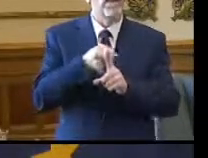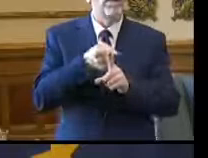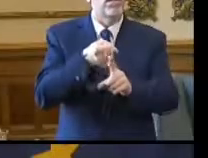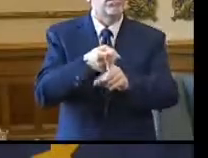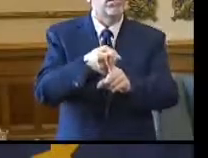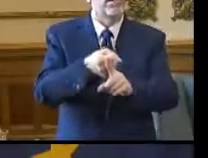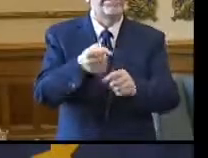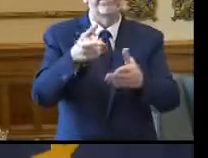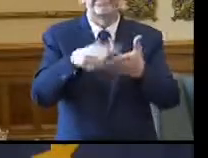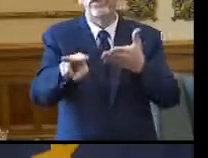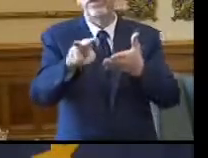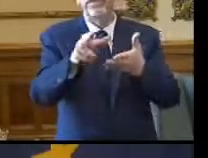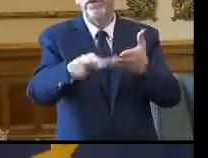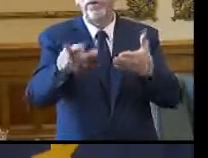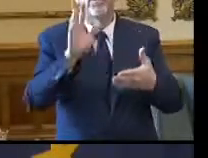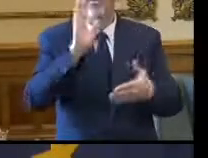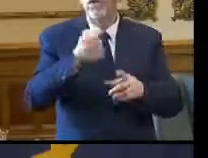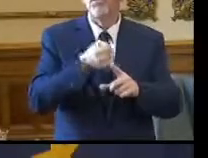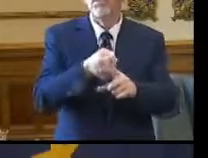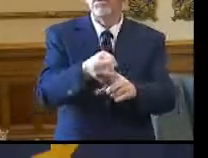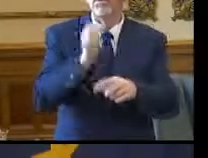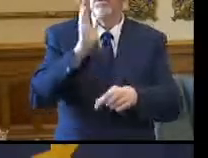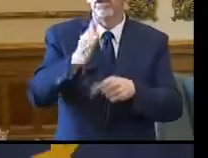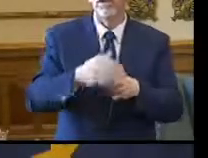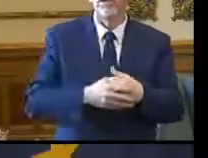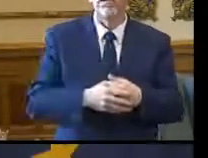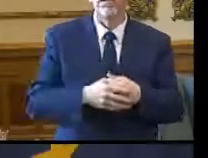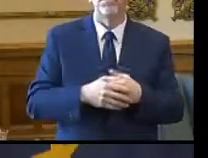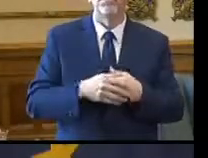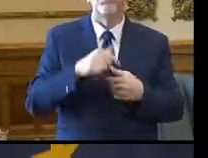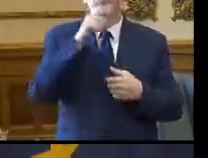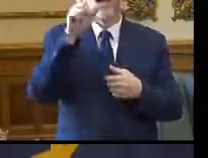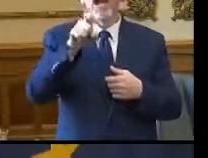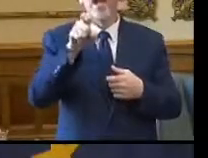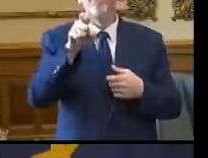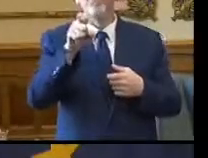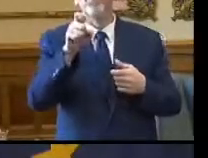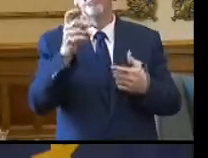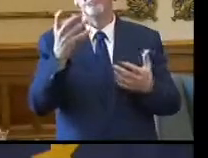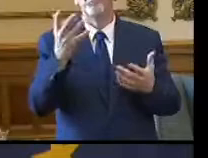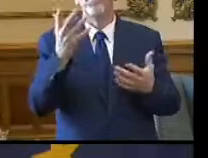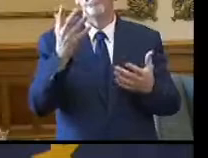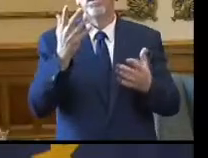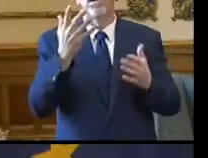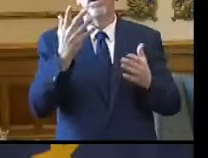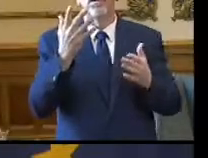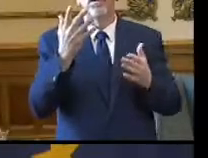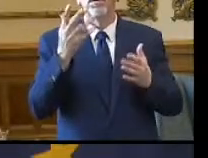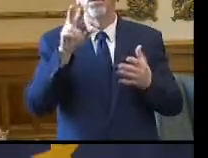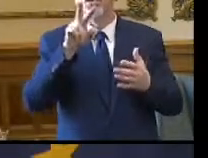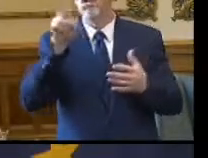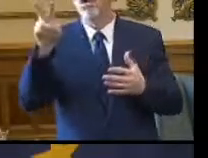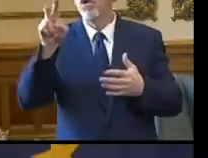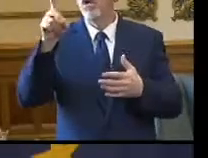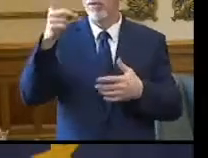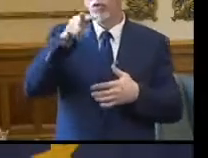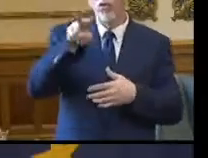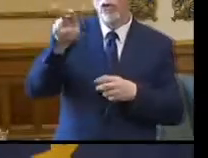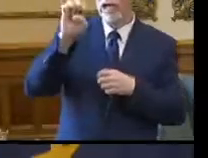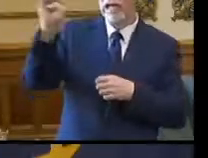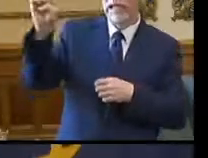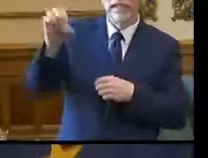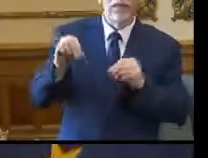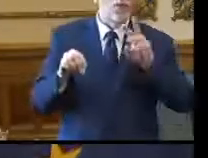back and loans for what you need, all with personal service. Our promise? To serve both the needs of our